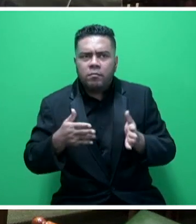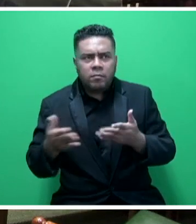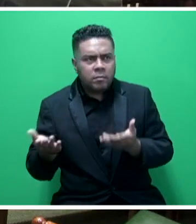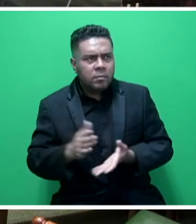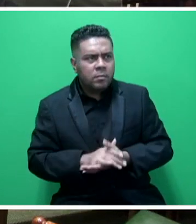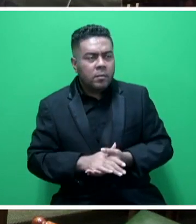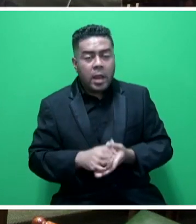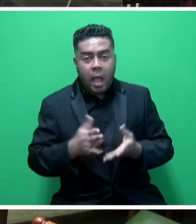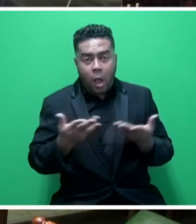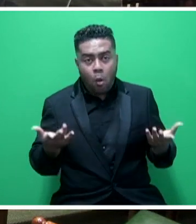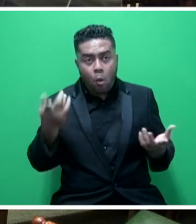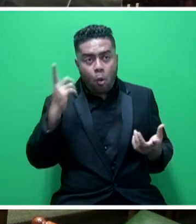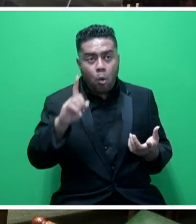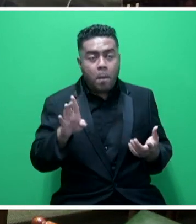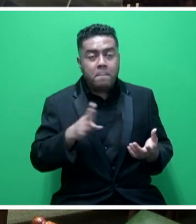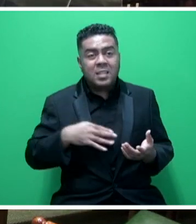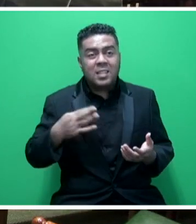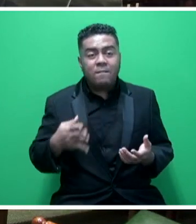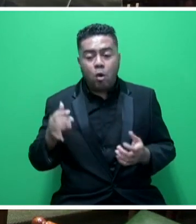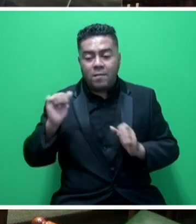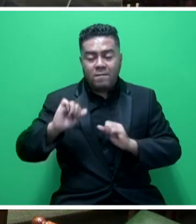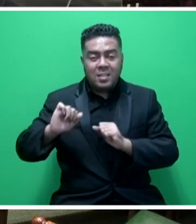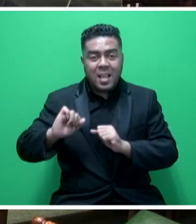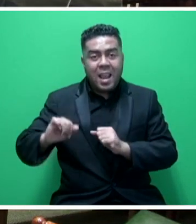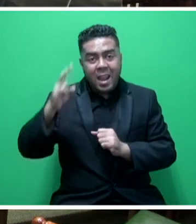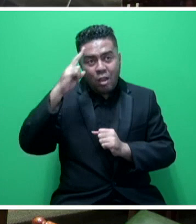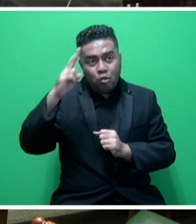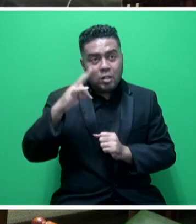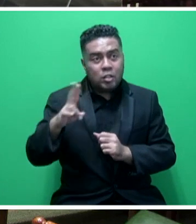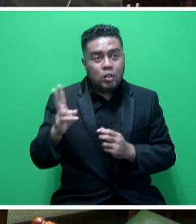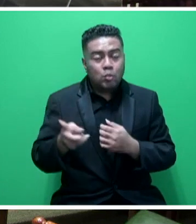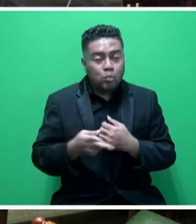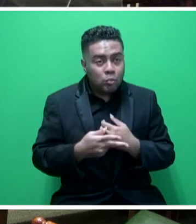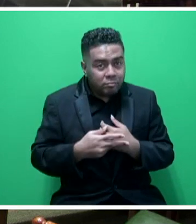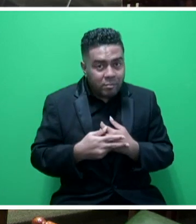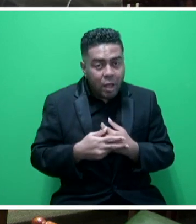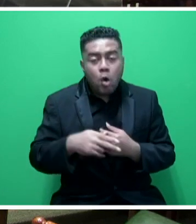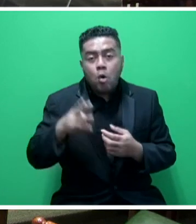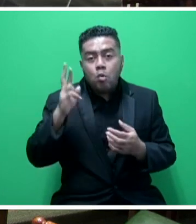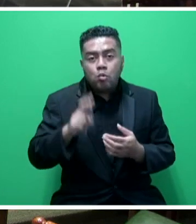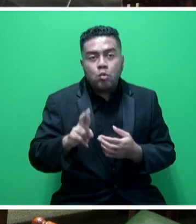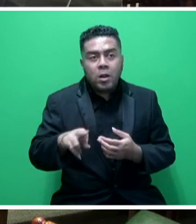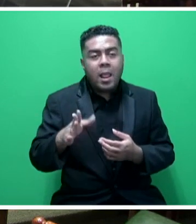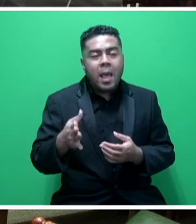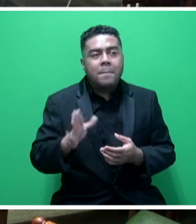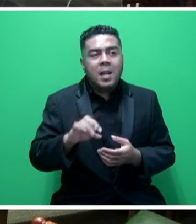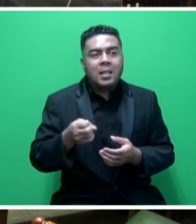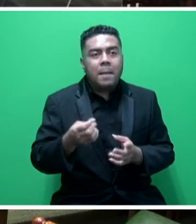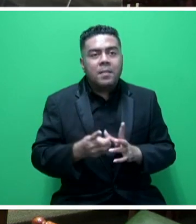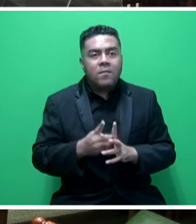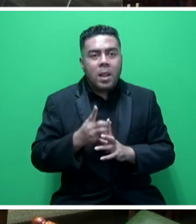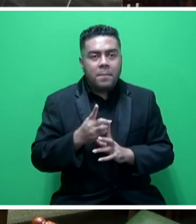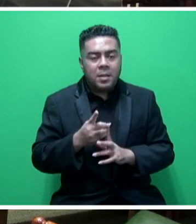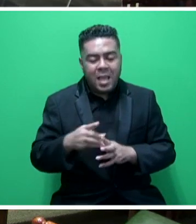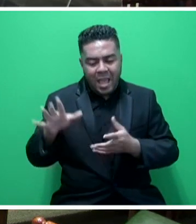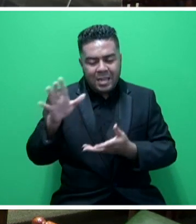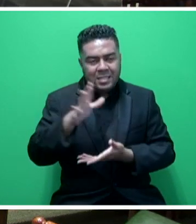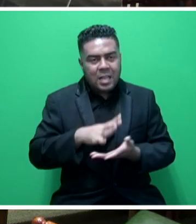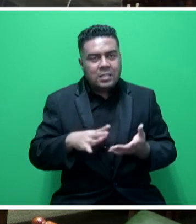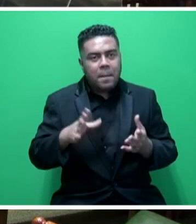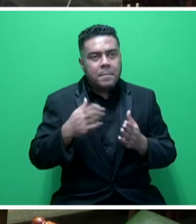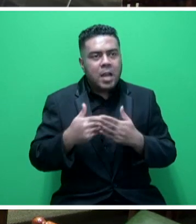Minister for Defence, National Security and Policing, Rural and Maritime Development and Disaster